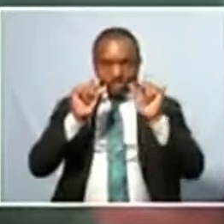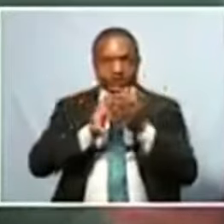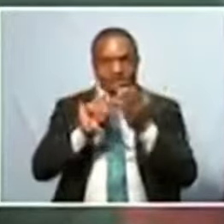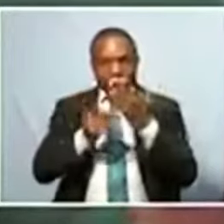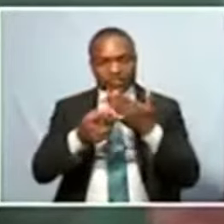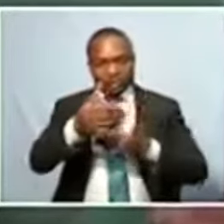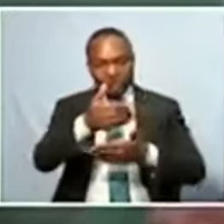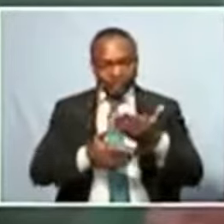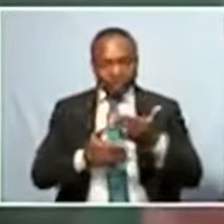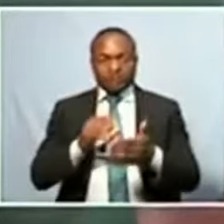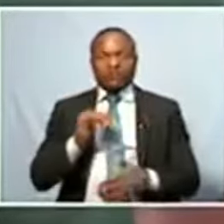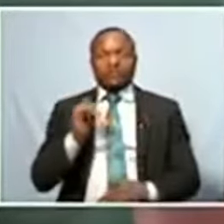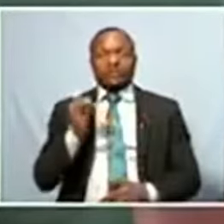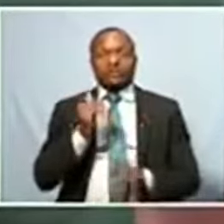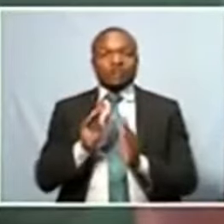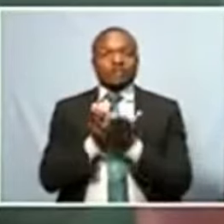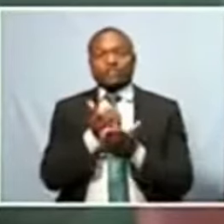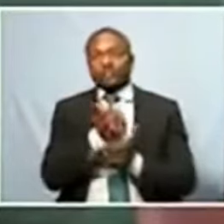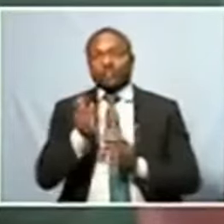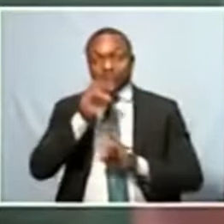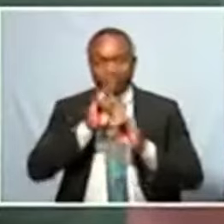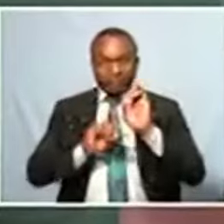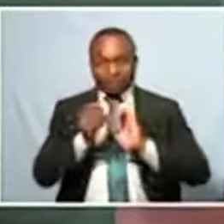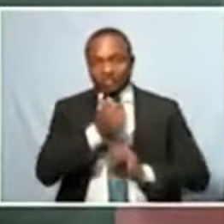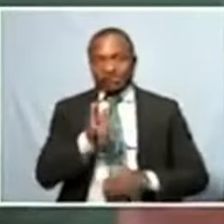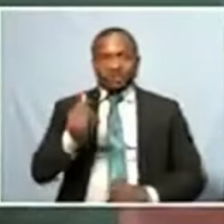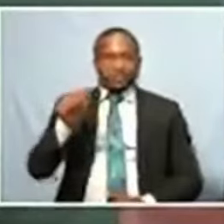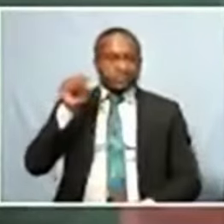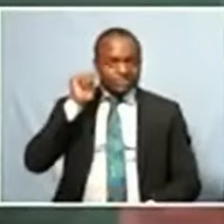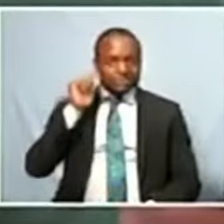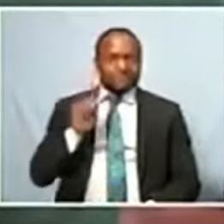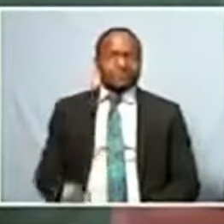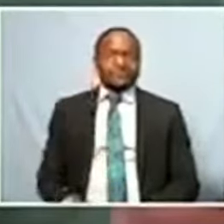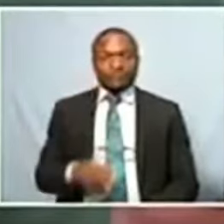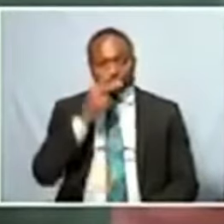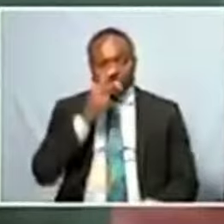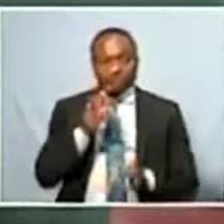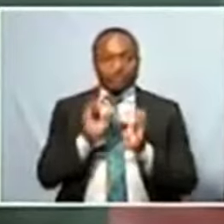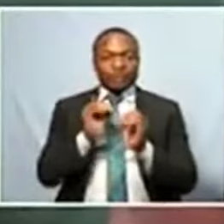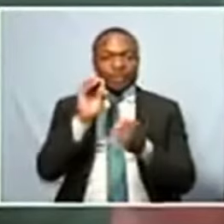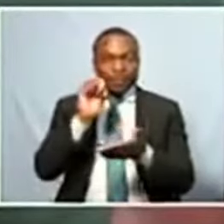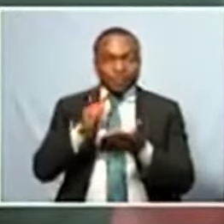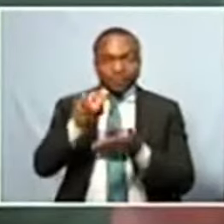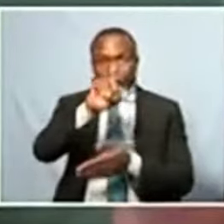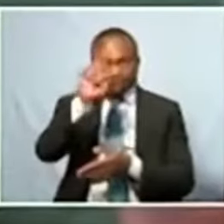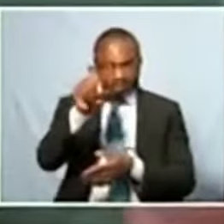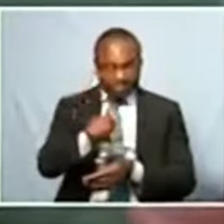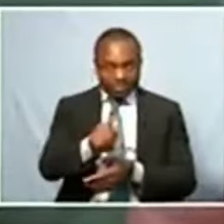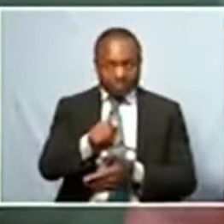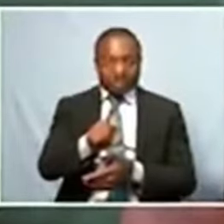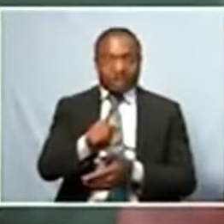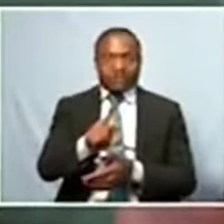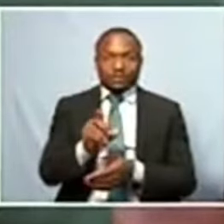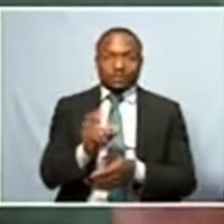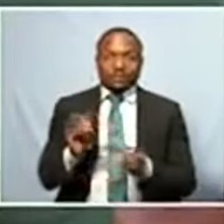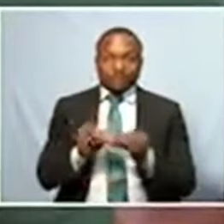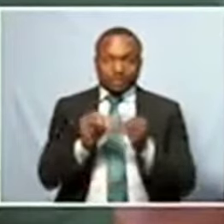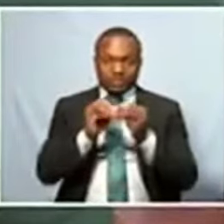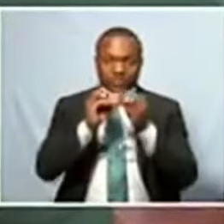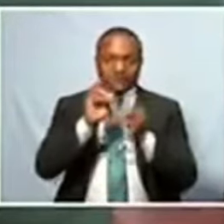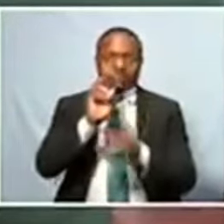as outlined in the Yellow Book. Any debate, any objection? I see none. I put the question. The question is that head total